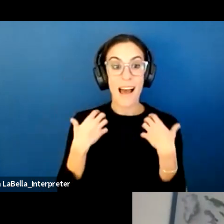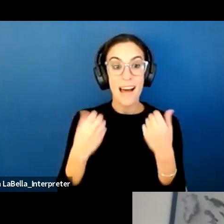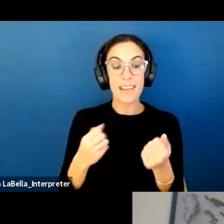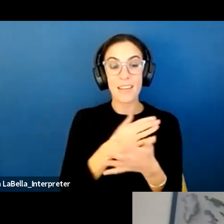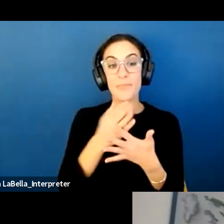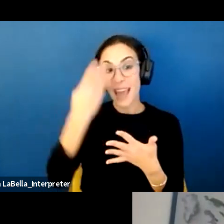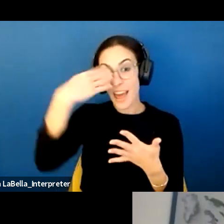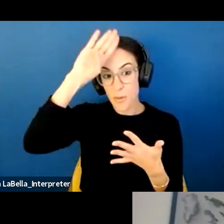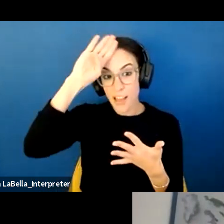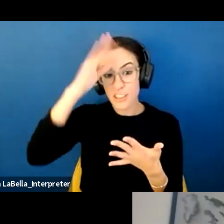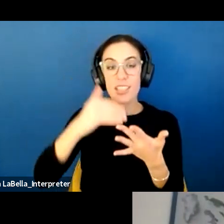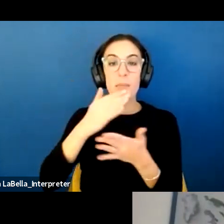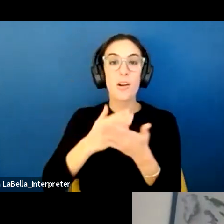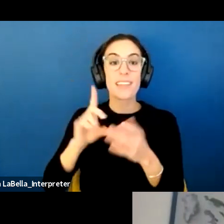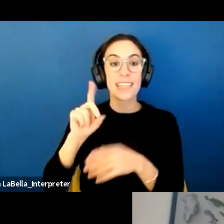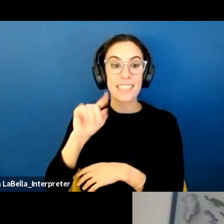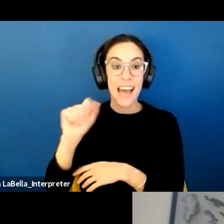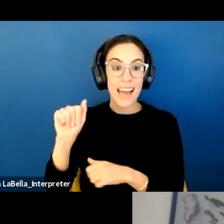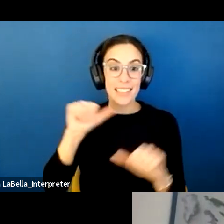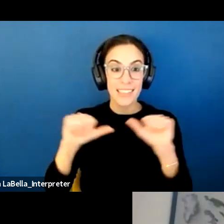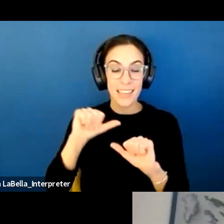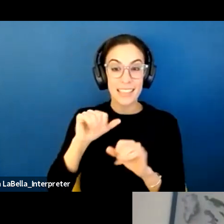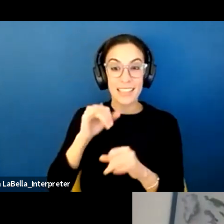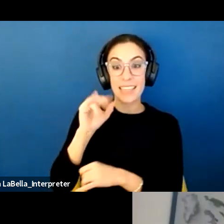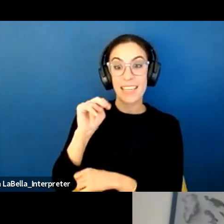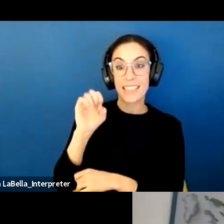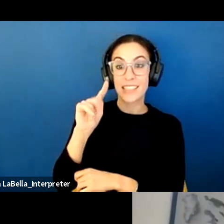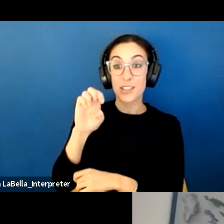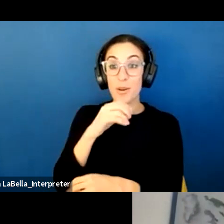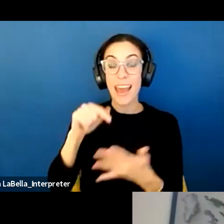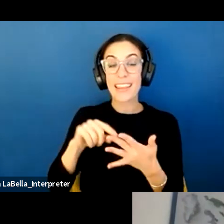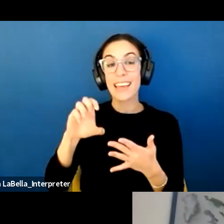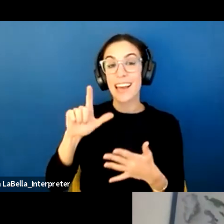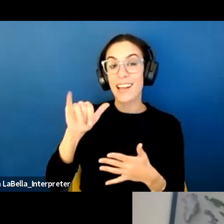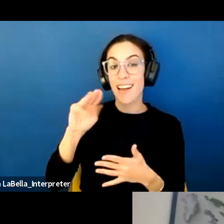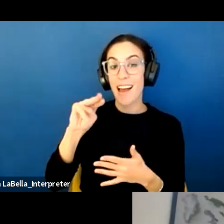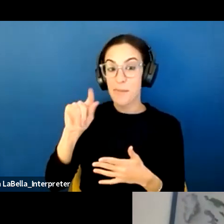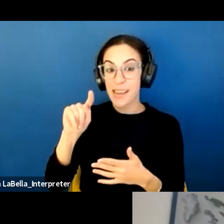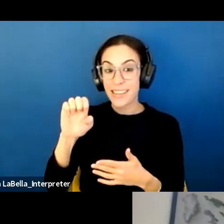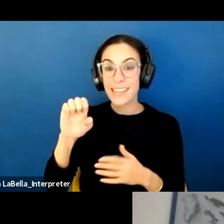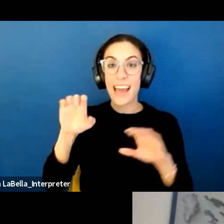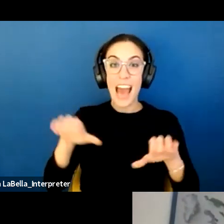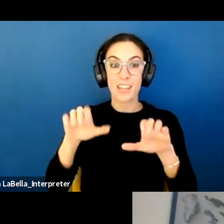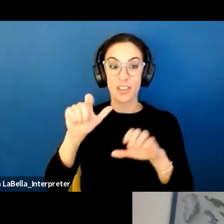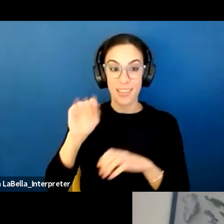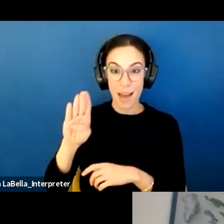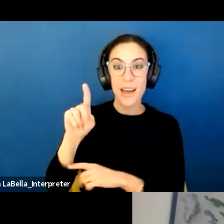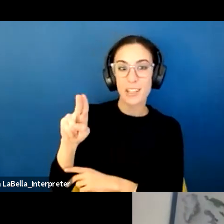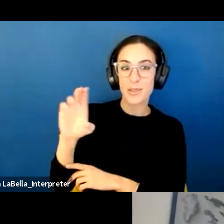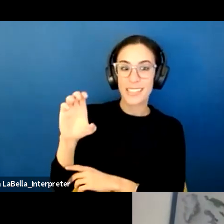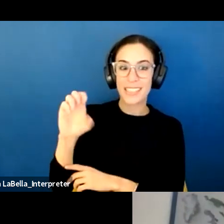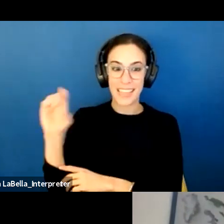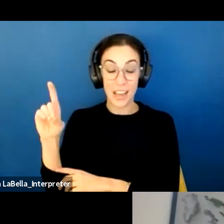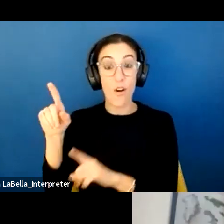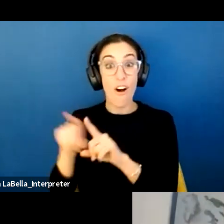of the Data Sciences Institute and the Climate Action Lab at UC San Diego. He is also the co-founder